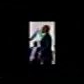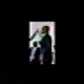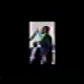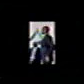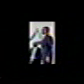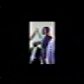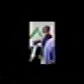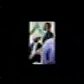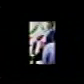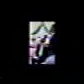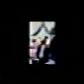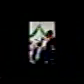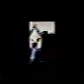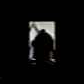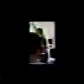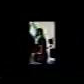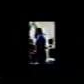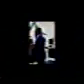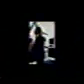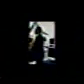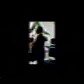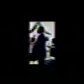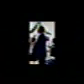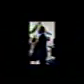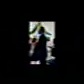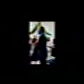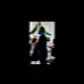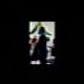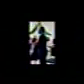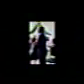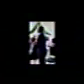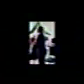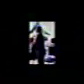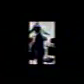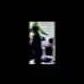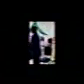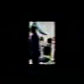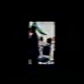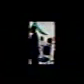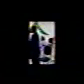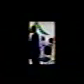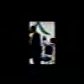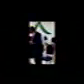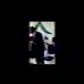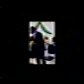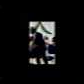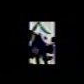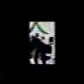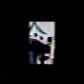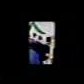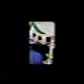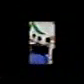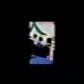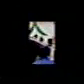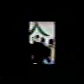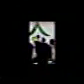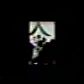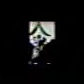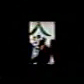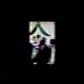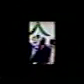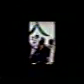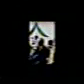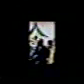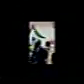taken away. No matter how many years that affliction, that bondage has remained there, 18 years, 20